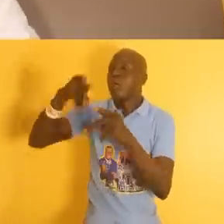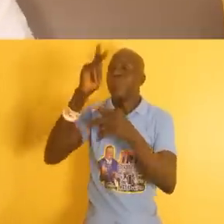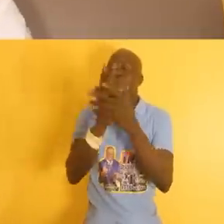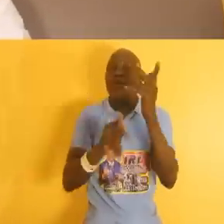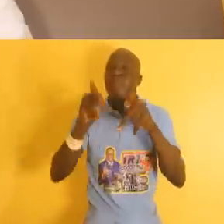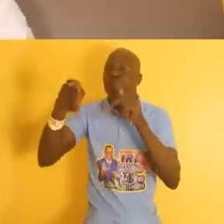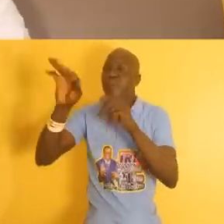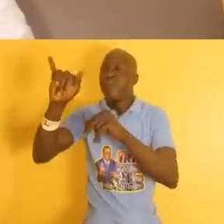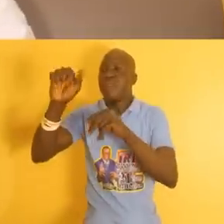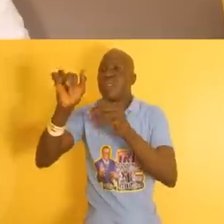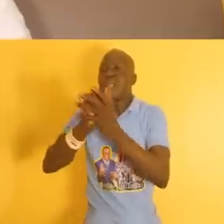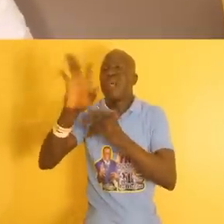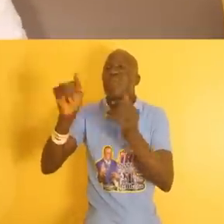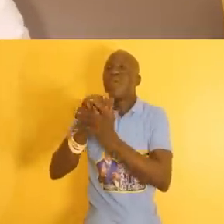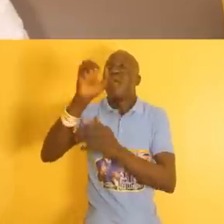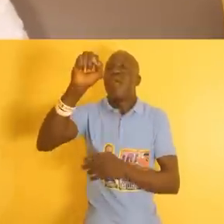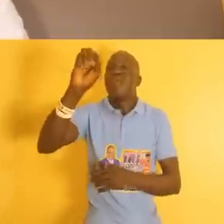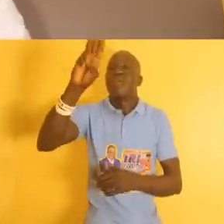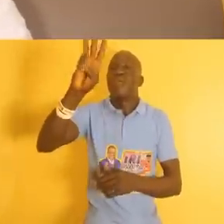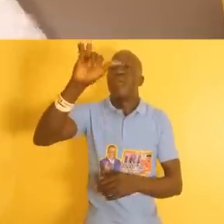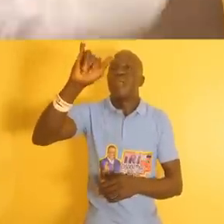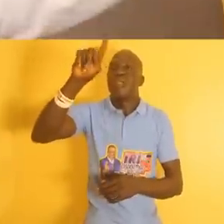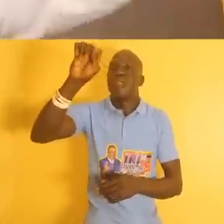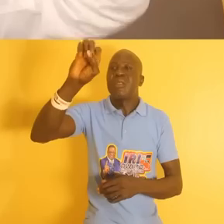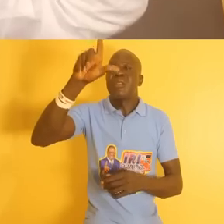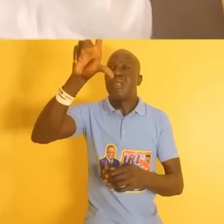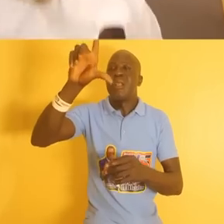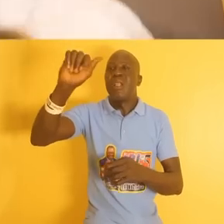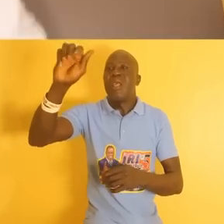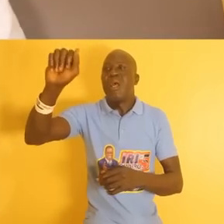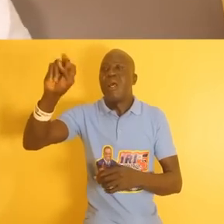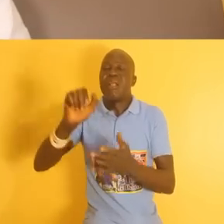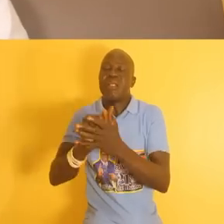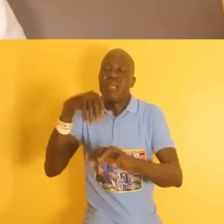of the visa that is very difficult. Switzerland is part of it. I'm a Bricana.